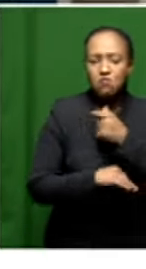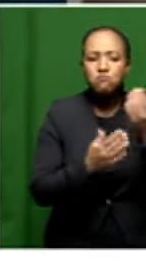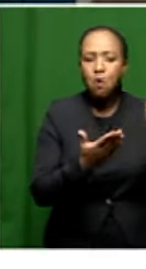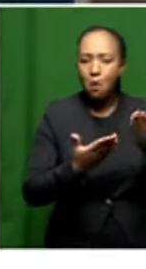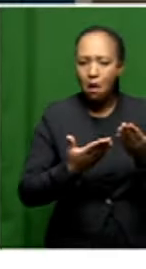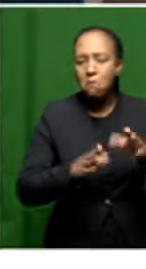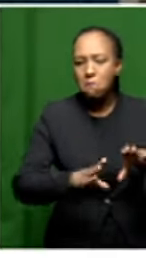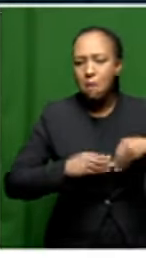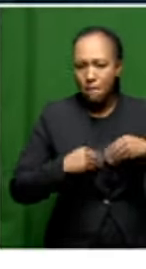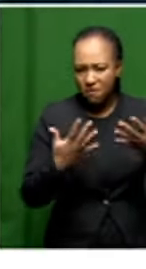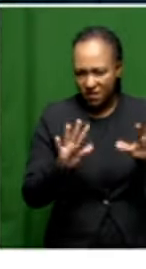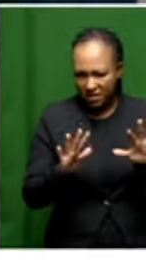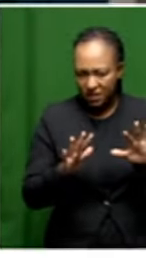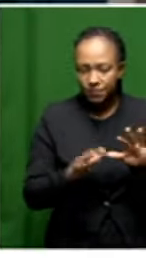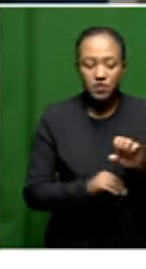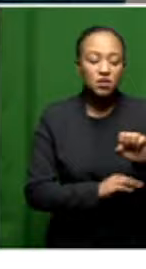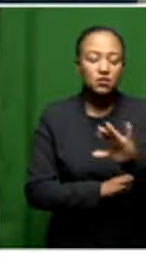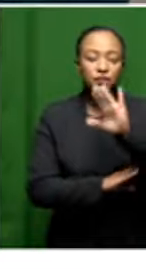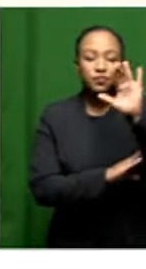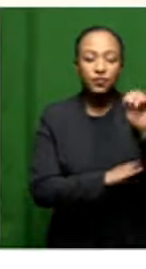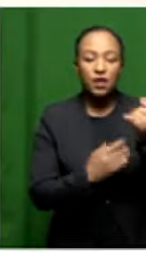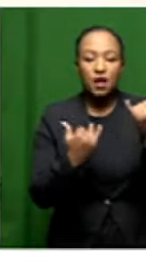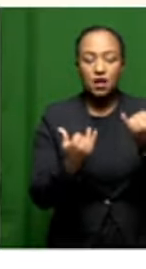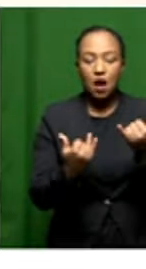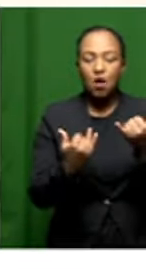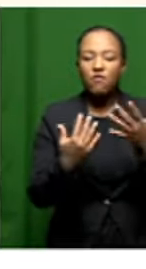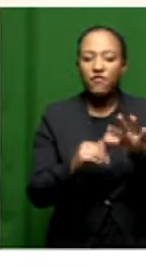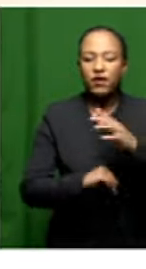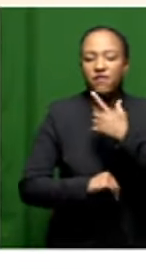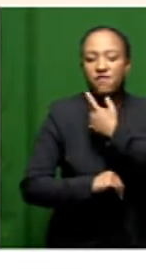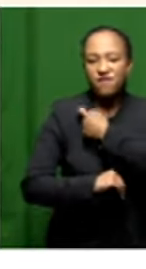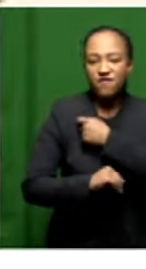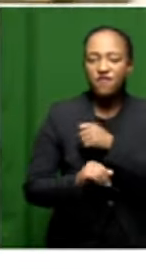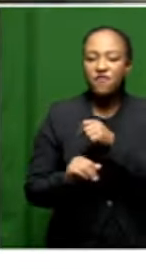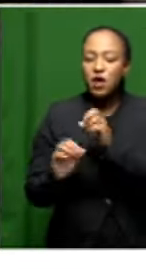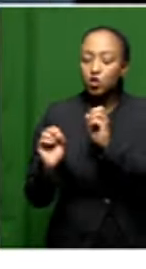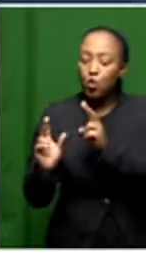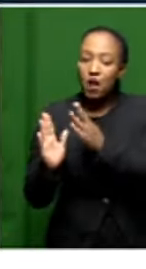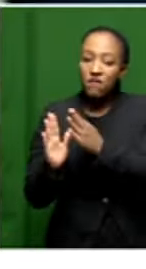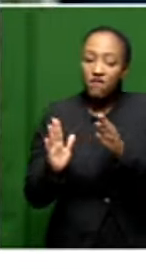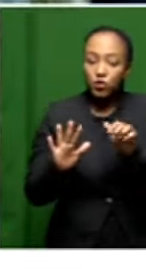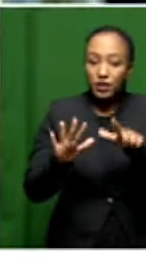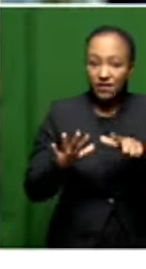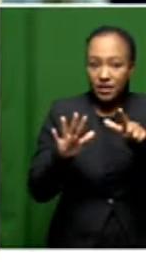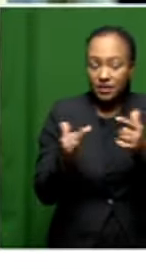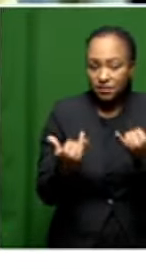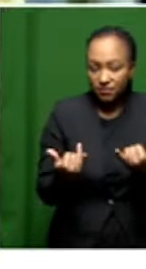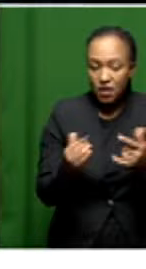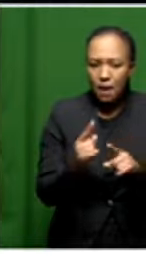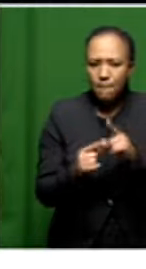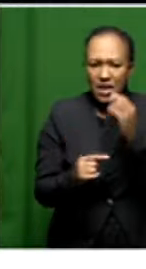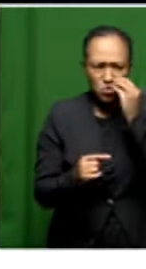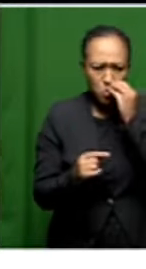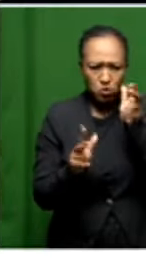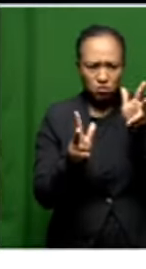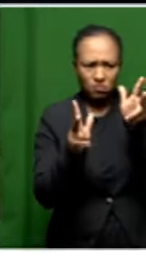welcome. In South Africa, the latest part of the rollout is aimed at minors aged 12 to 17 years. However, the news has